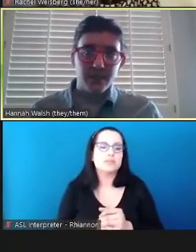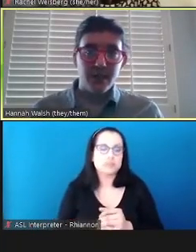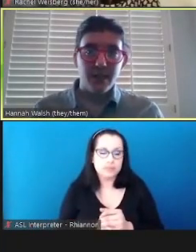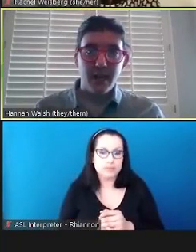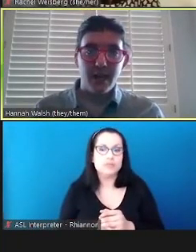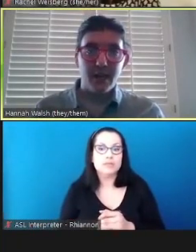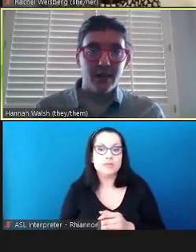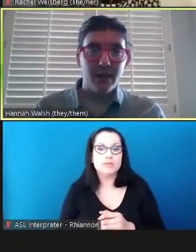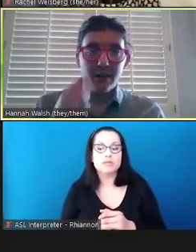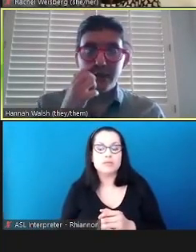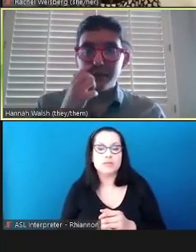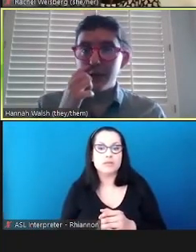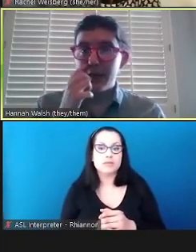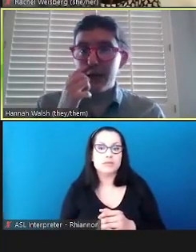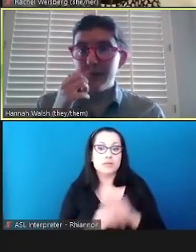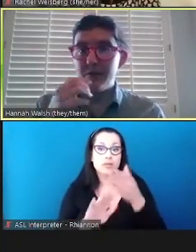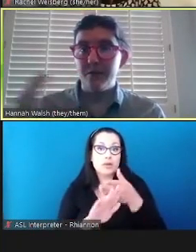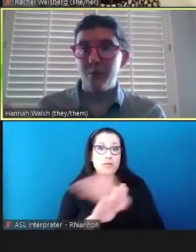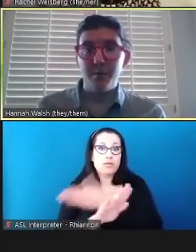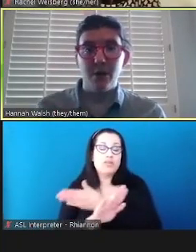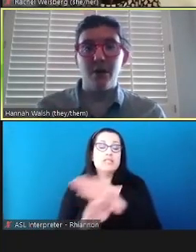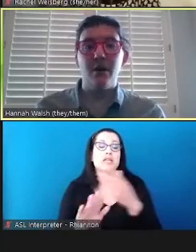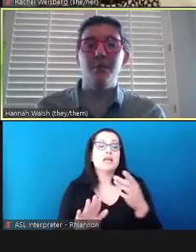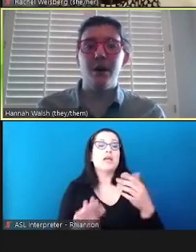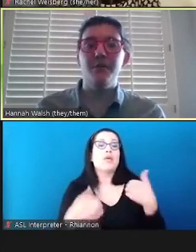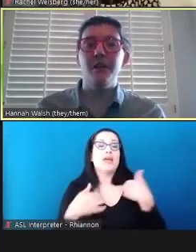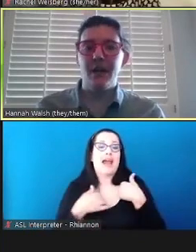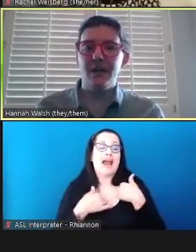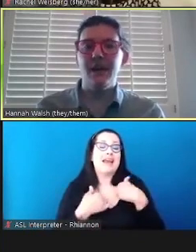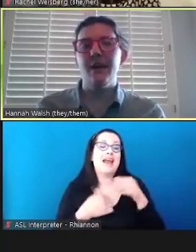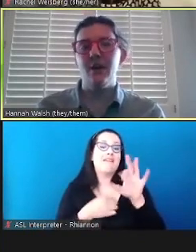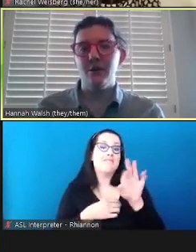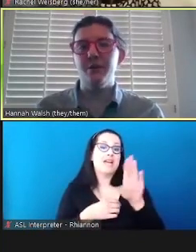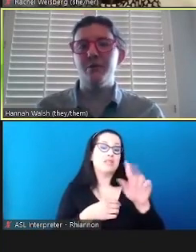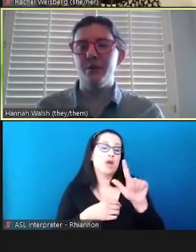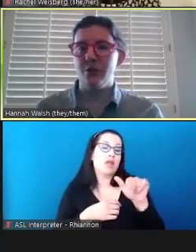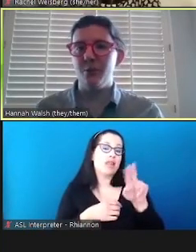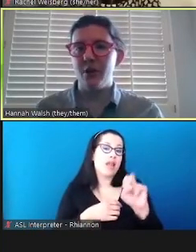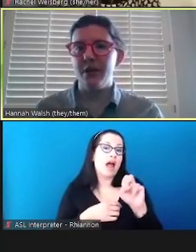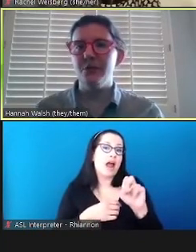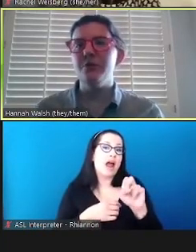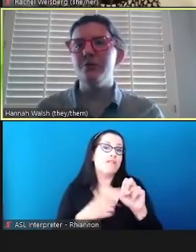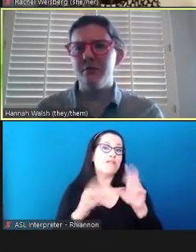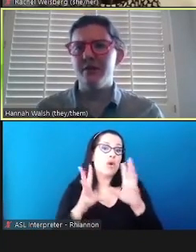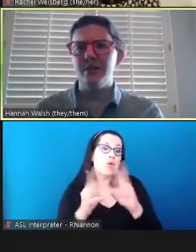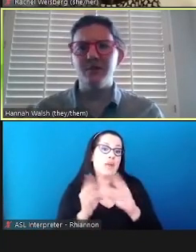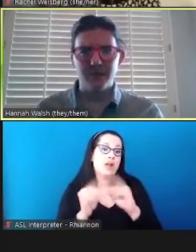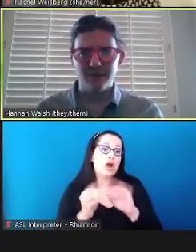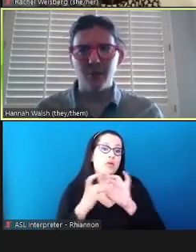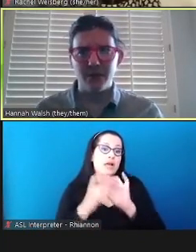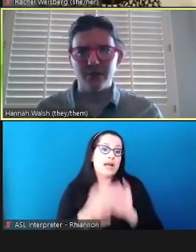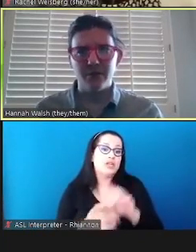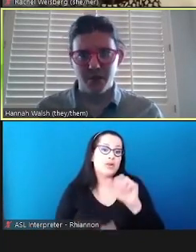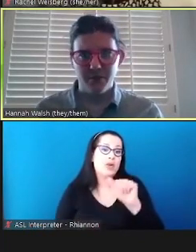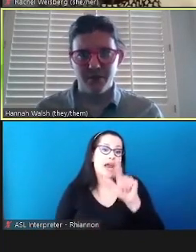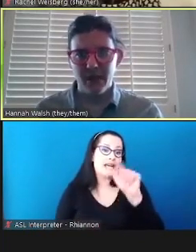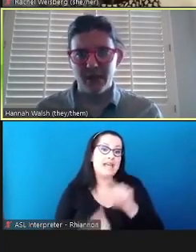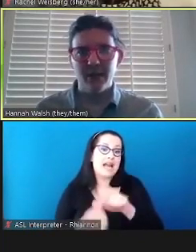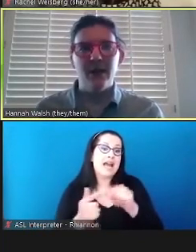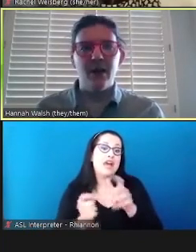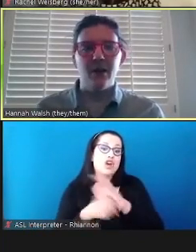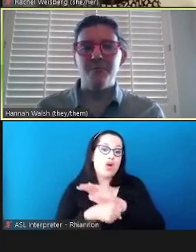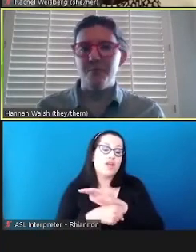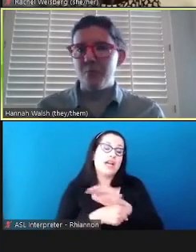previously did a Facebook Live webinar about the ADA, COVID, and return to work issues. So if you have any specific questions about